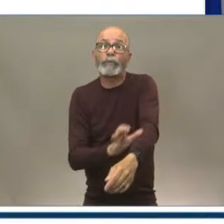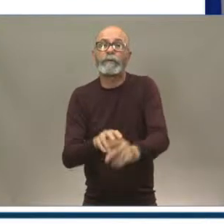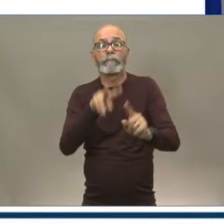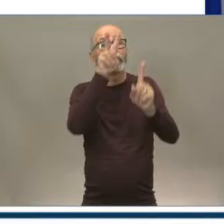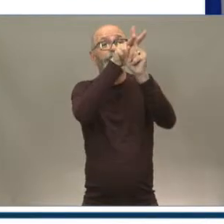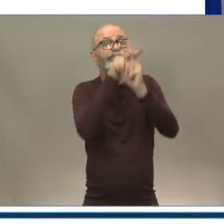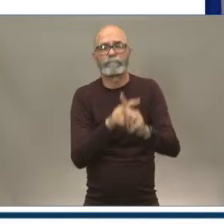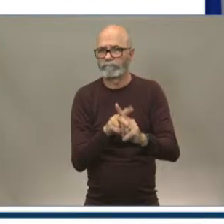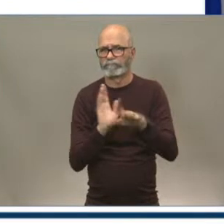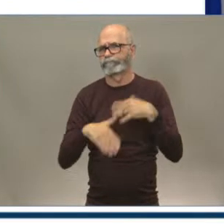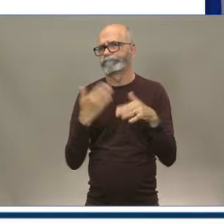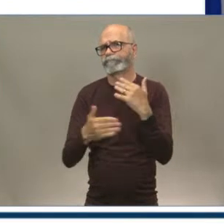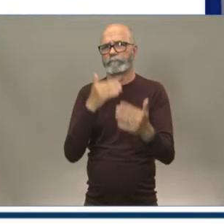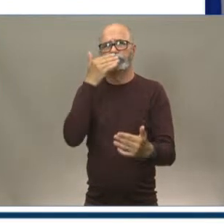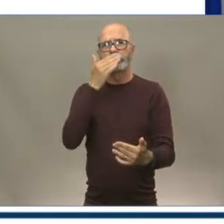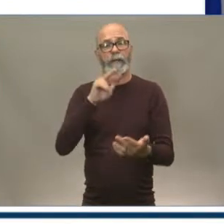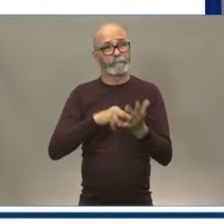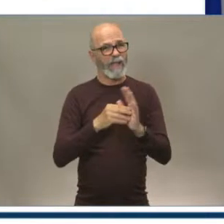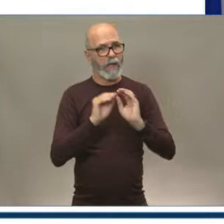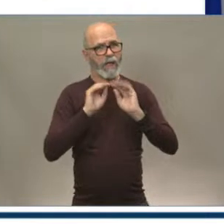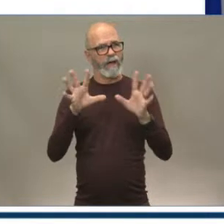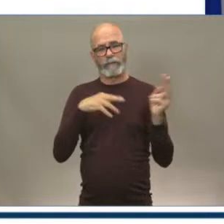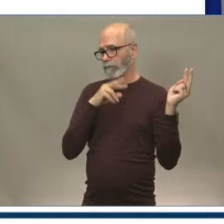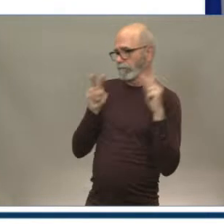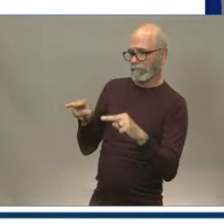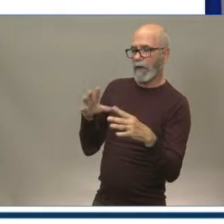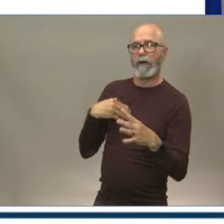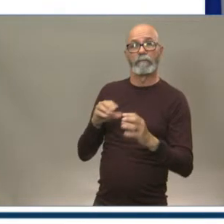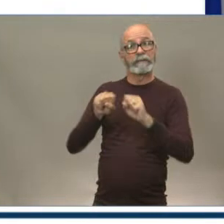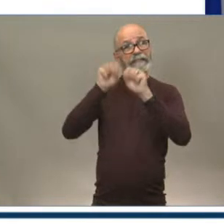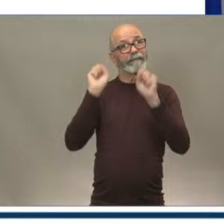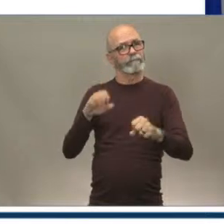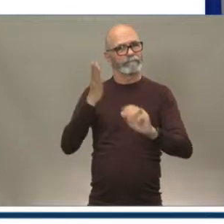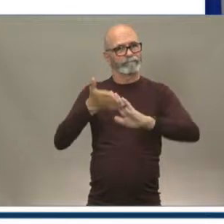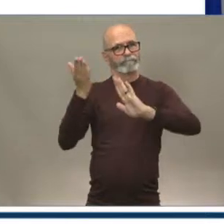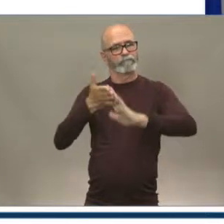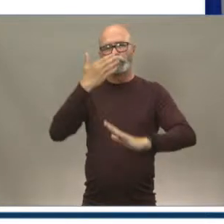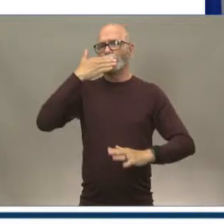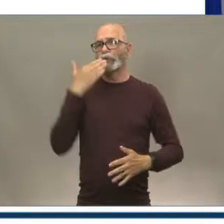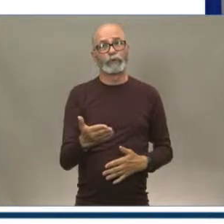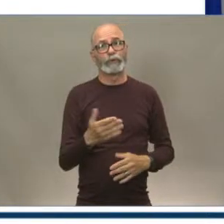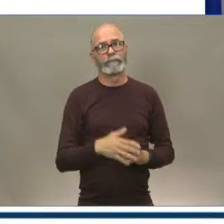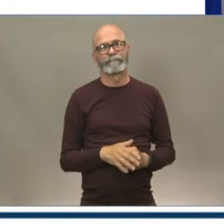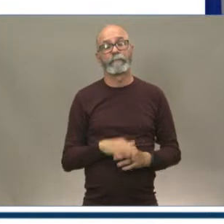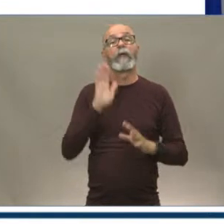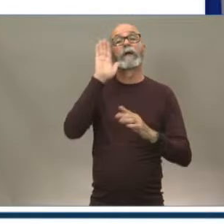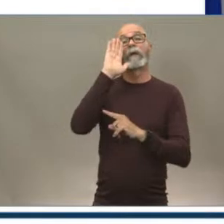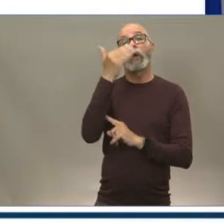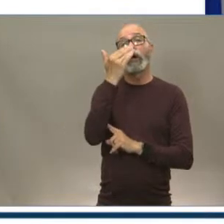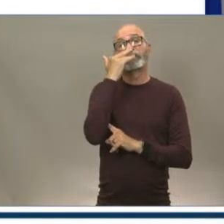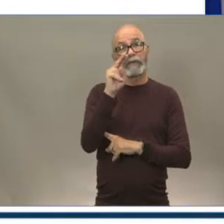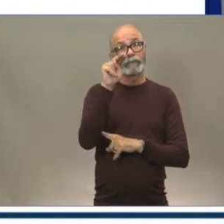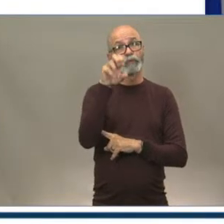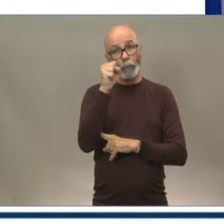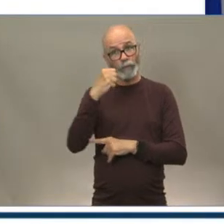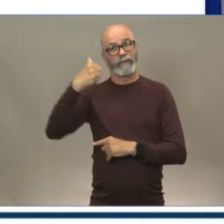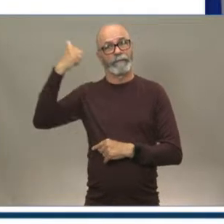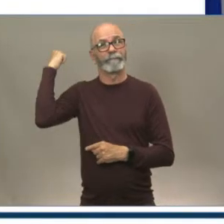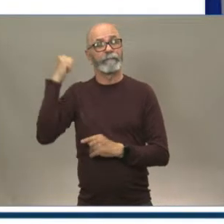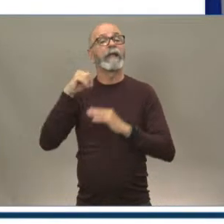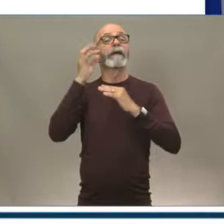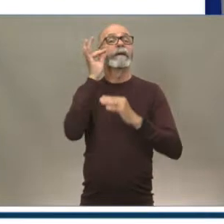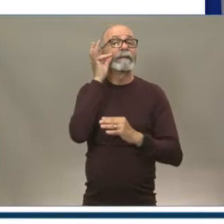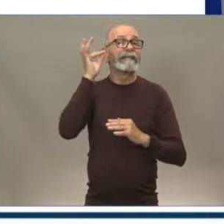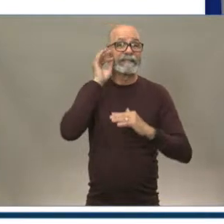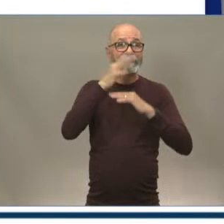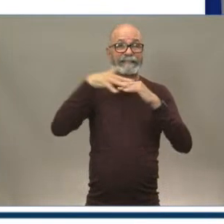system, and our approach to work alongside also our African Nova Scotian communities, our Mi'kmaq communities. The leaders of these